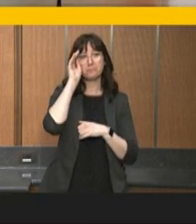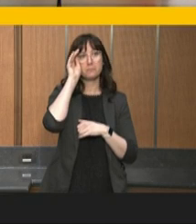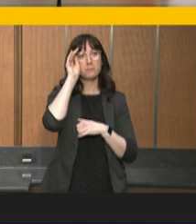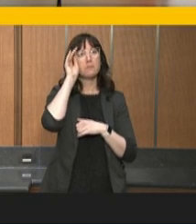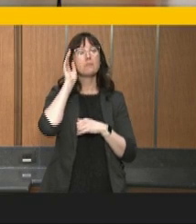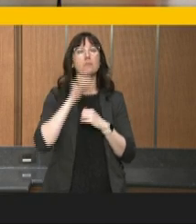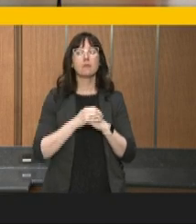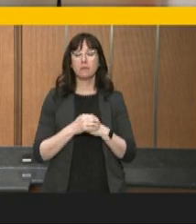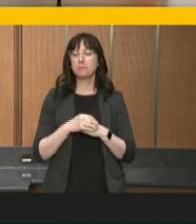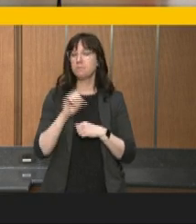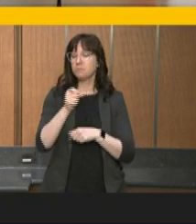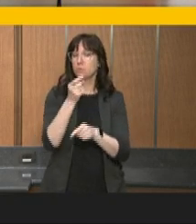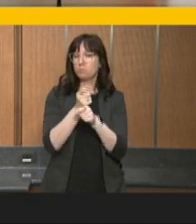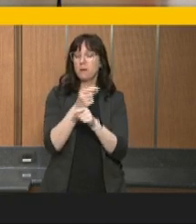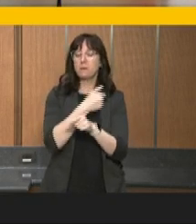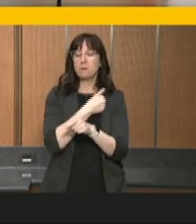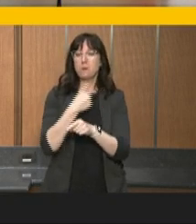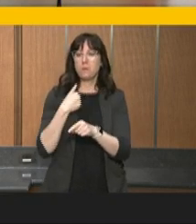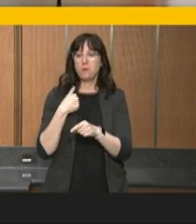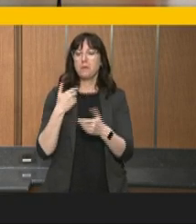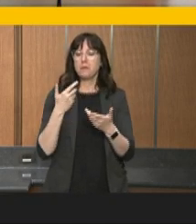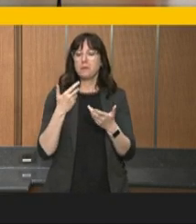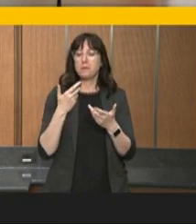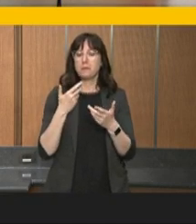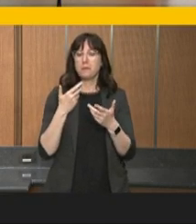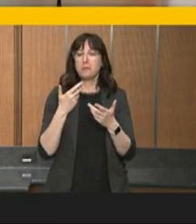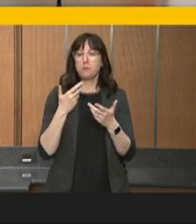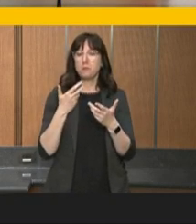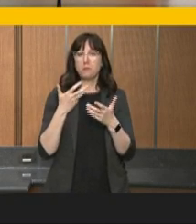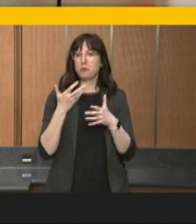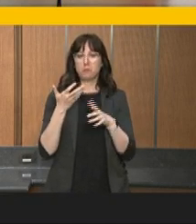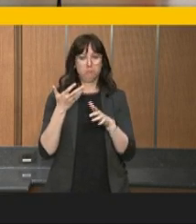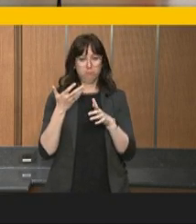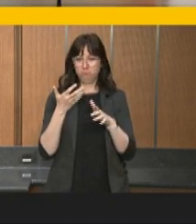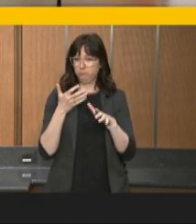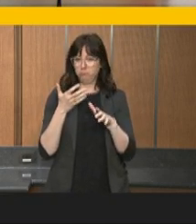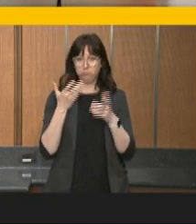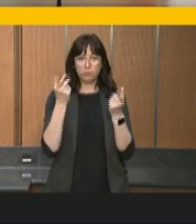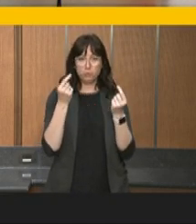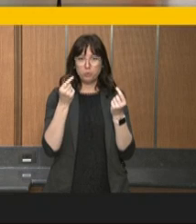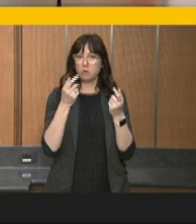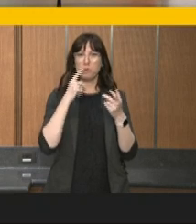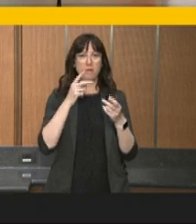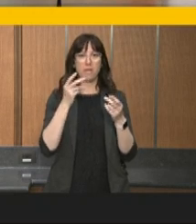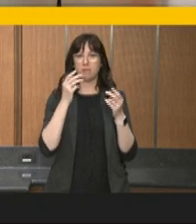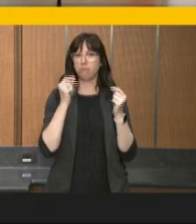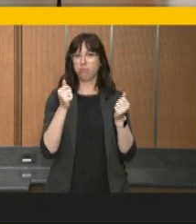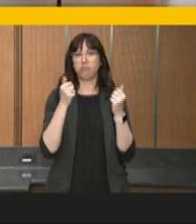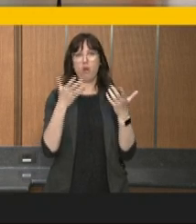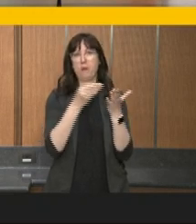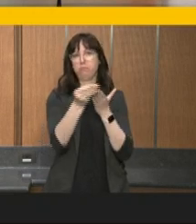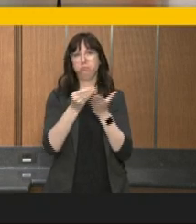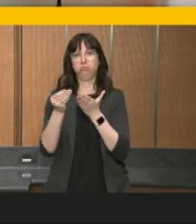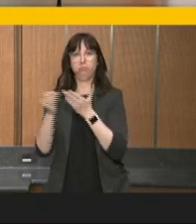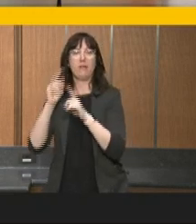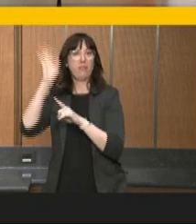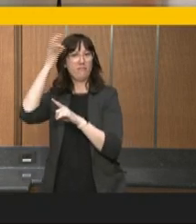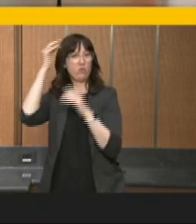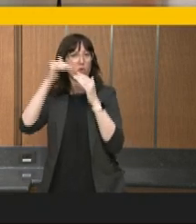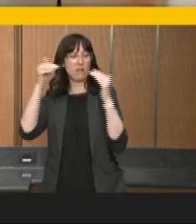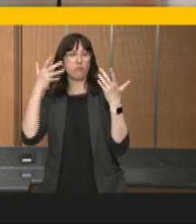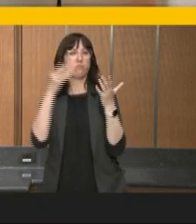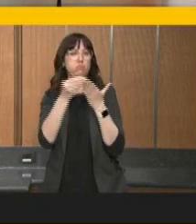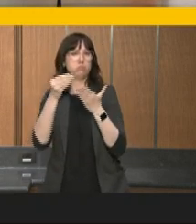We are actually preempting any need for ventilators by purchasing some already from the federal level, even